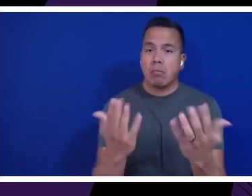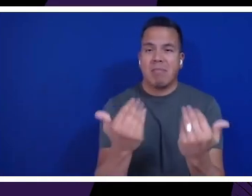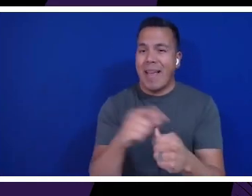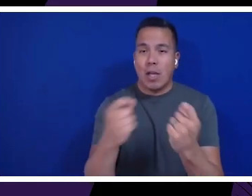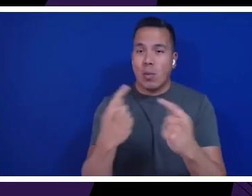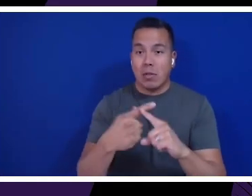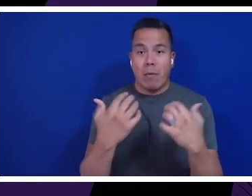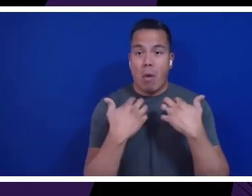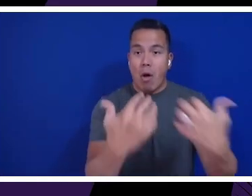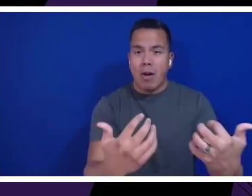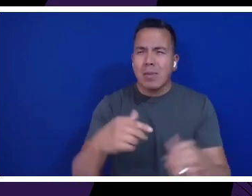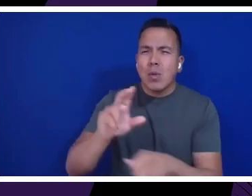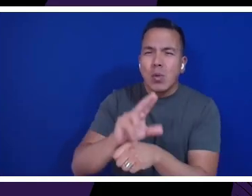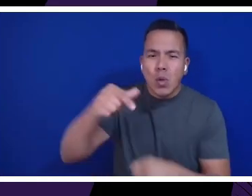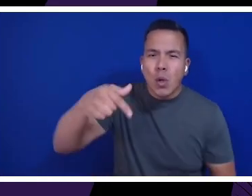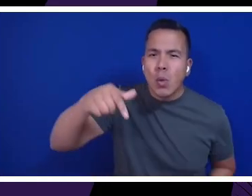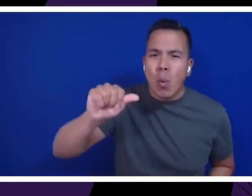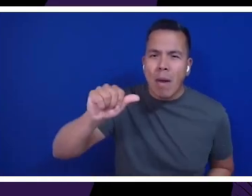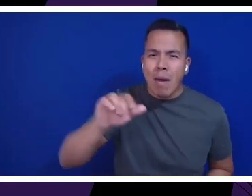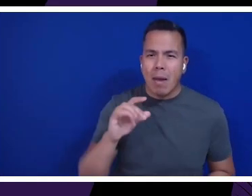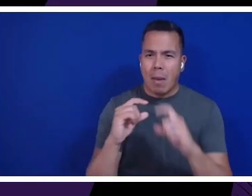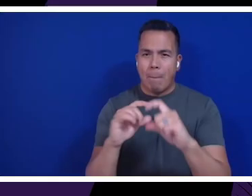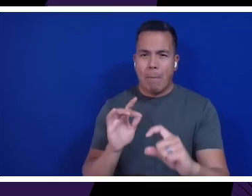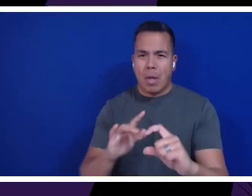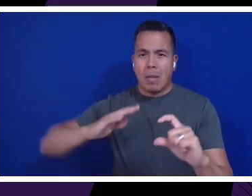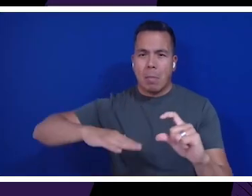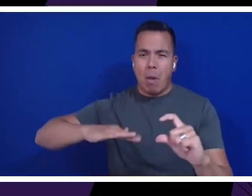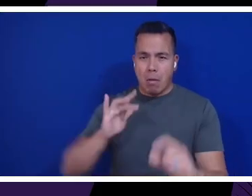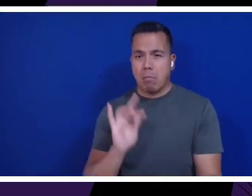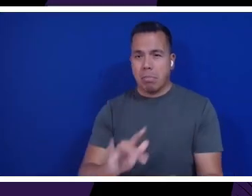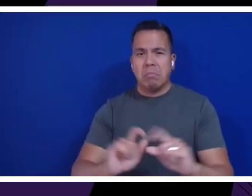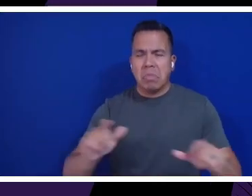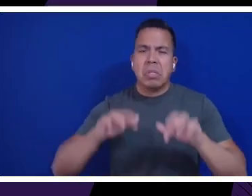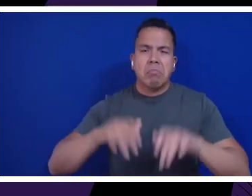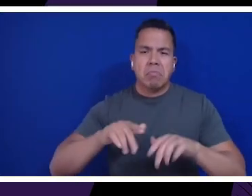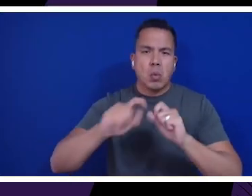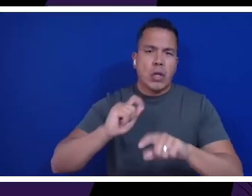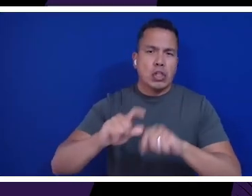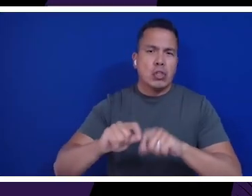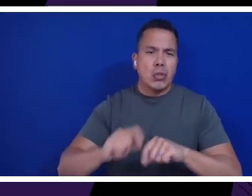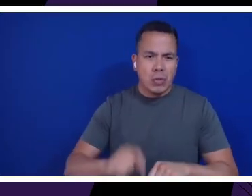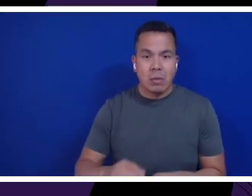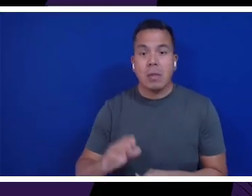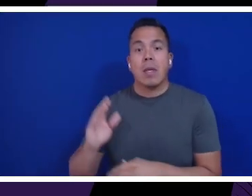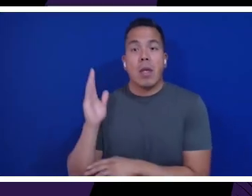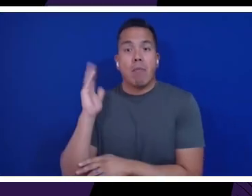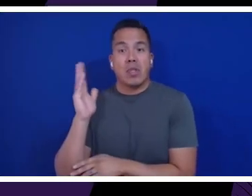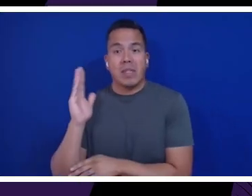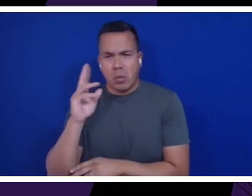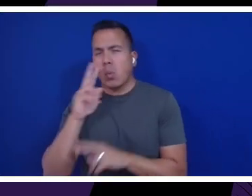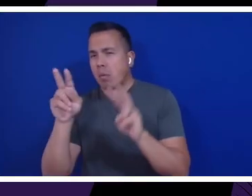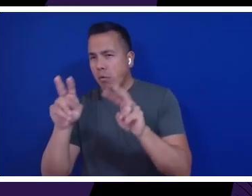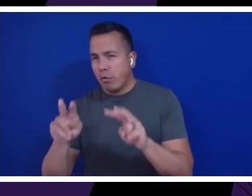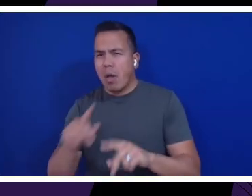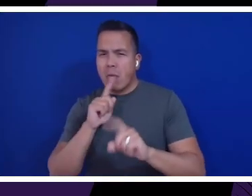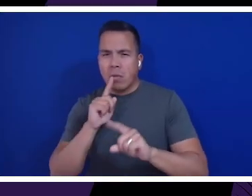using that Q&A feature at the bottom of the navigation bar. Please populate that with questions and our presenters will be going in and